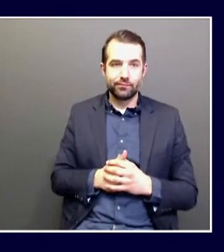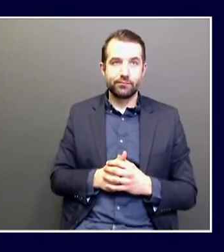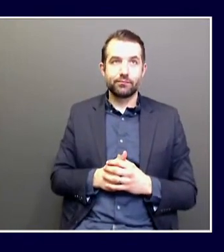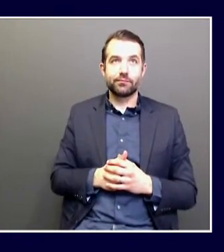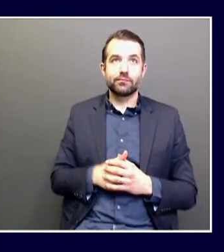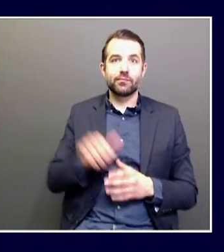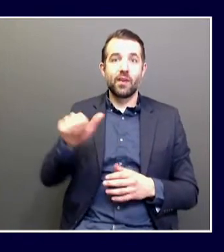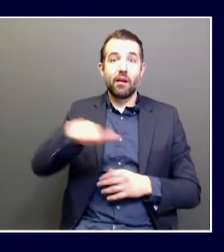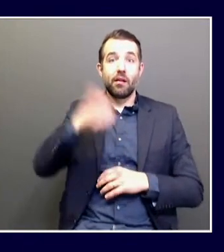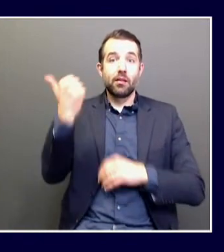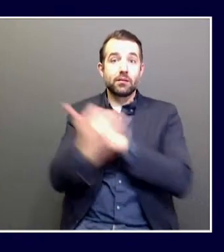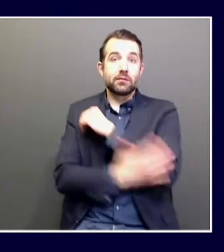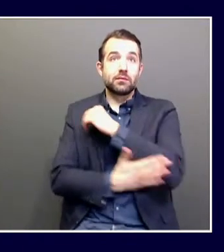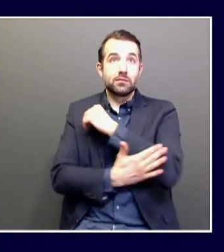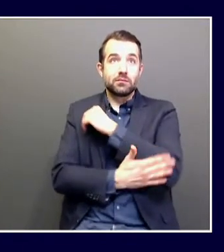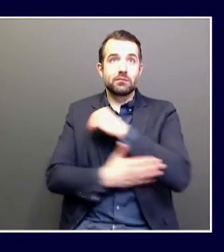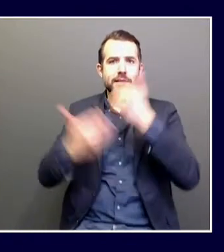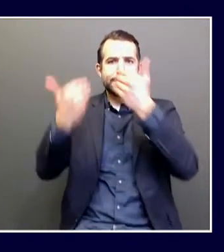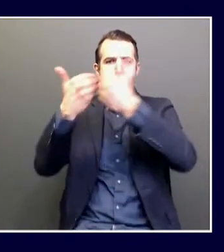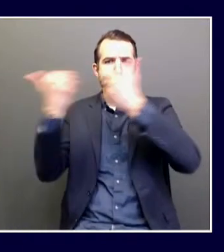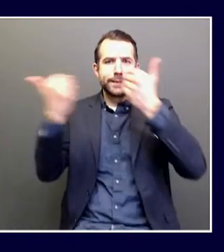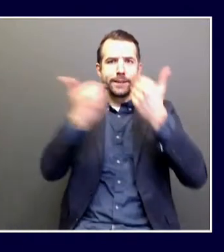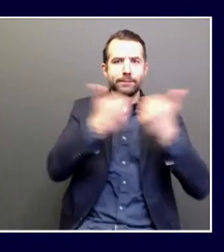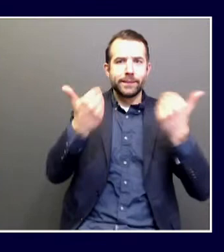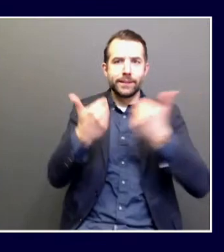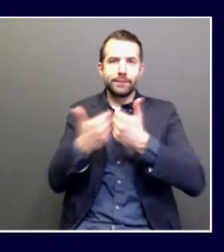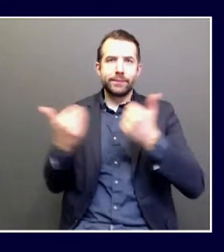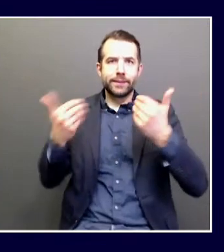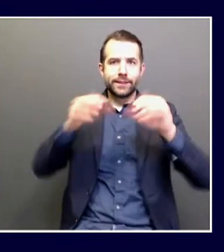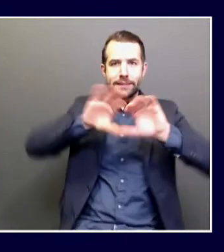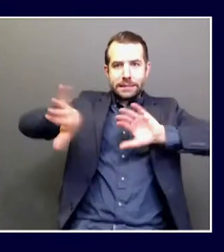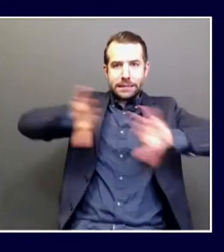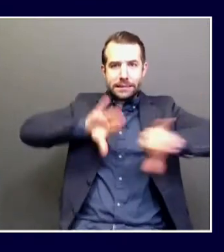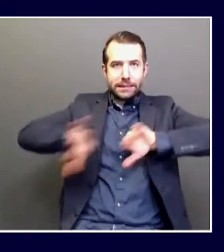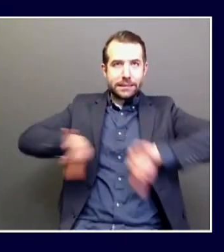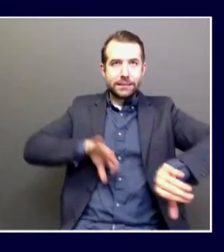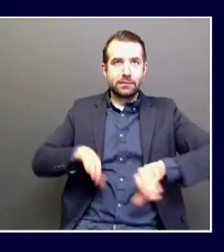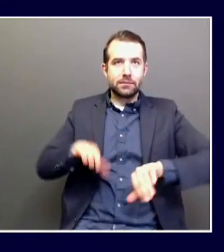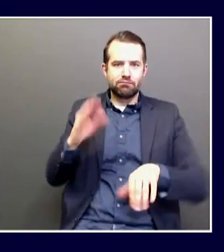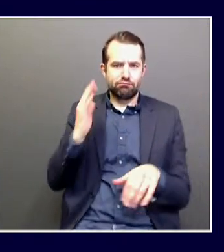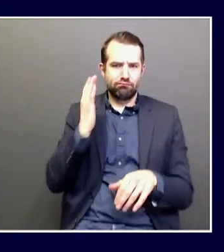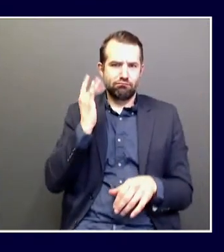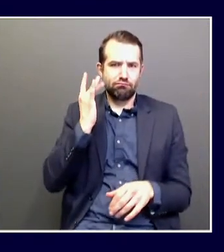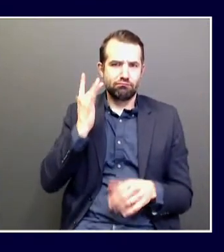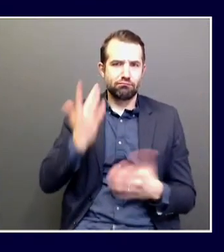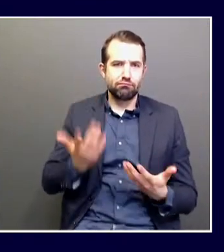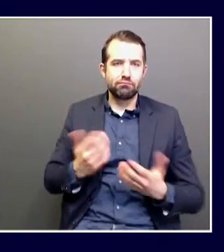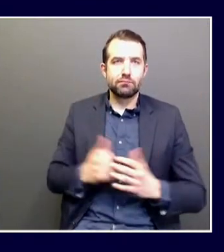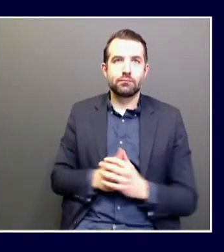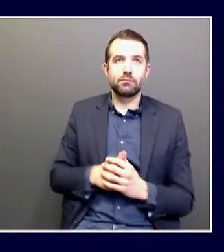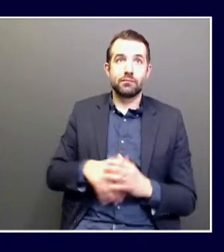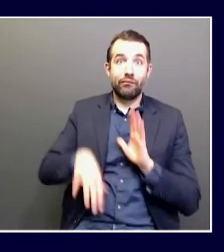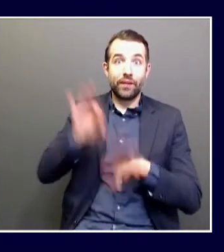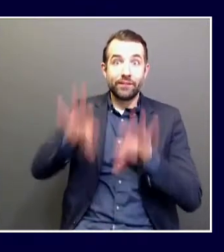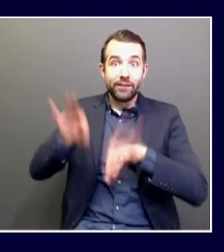that it's made a big difference. Now that could change as we look at Omicron. The third consideration that we